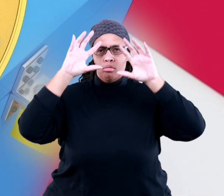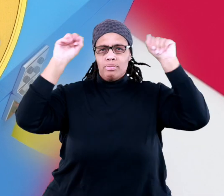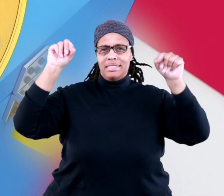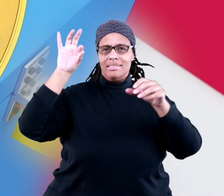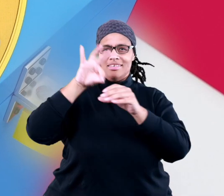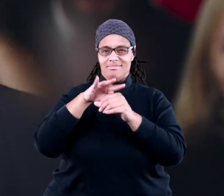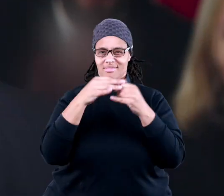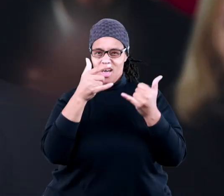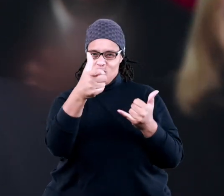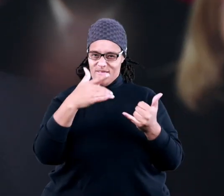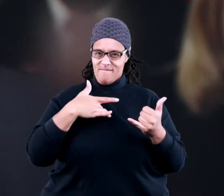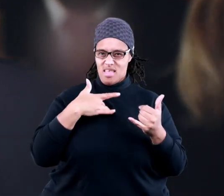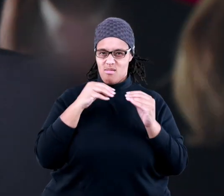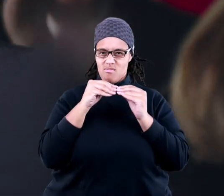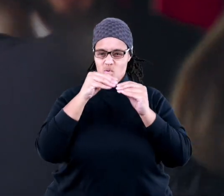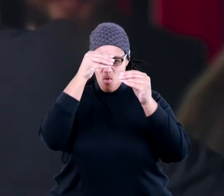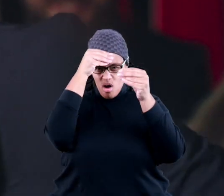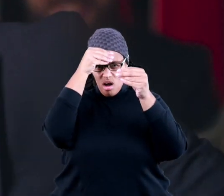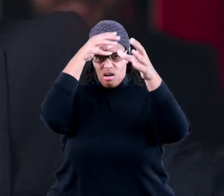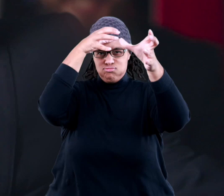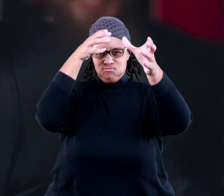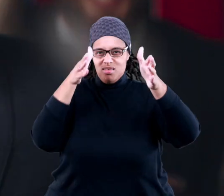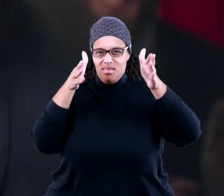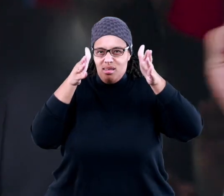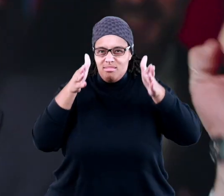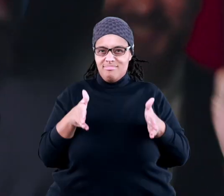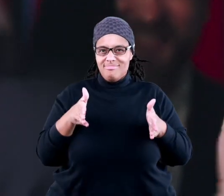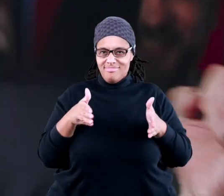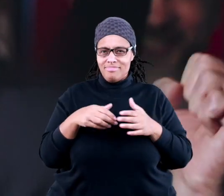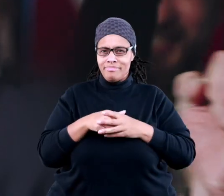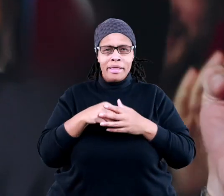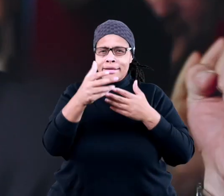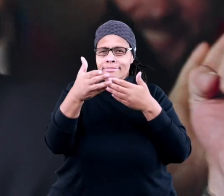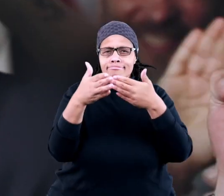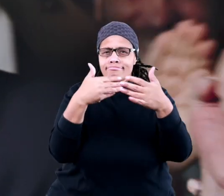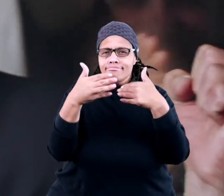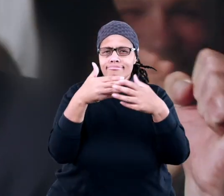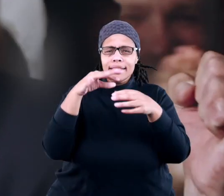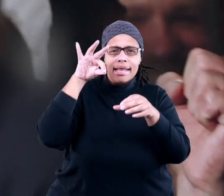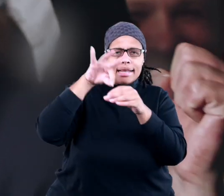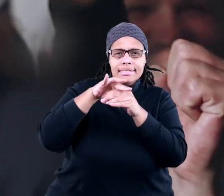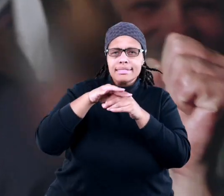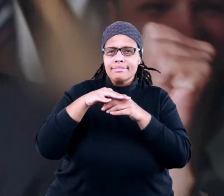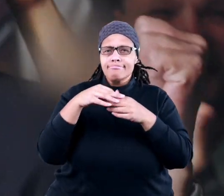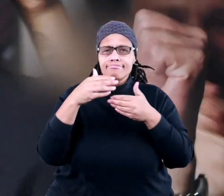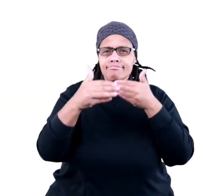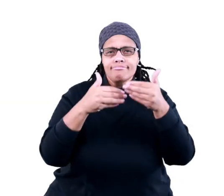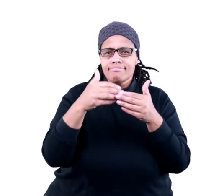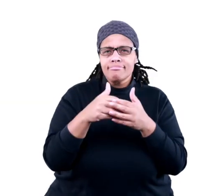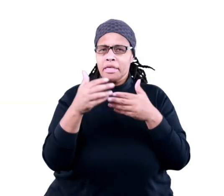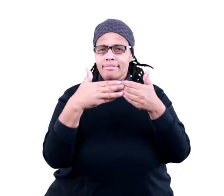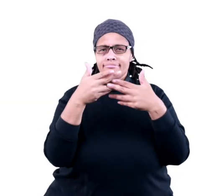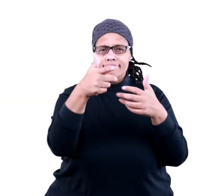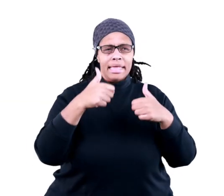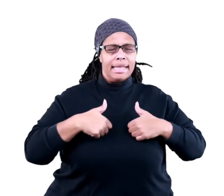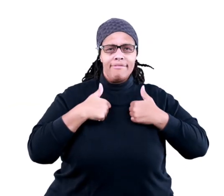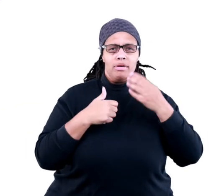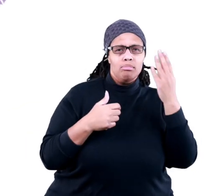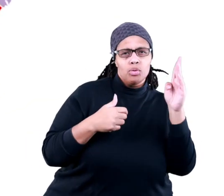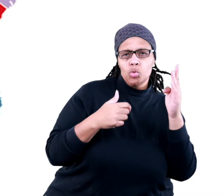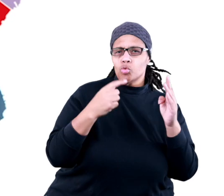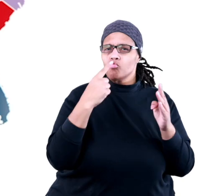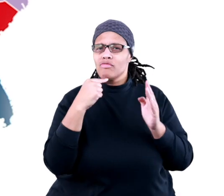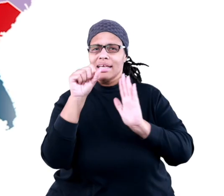presidents are elected, you've become a more informed citizen. No matter how our elections go, and whether or not you'll live